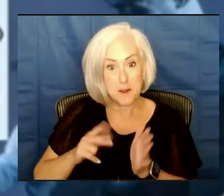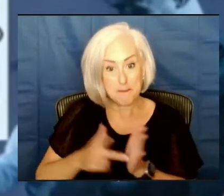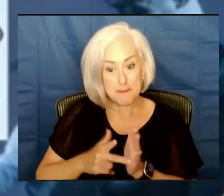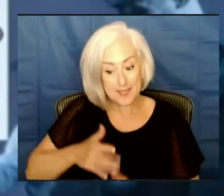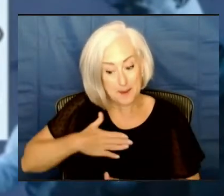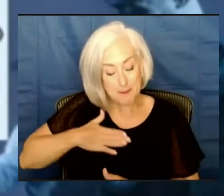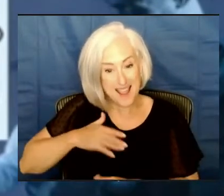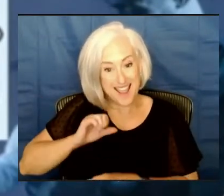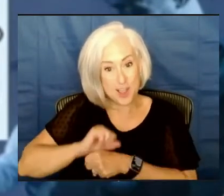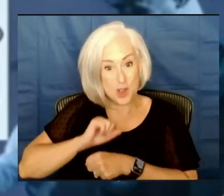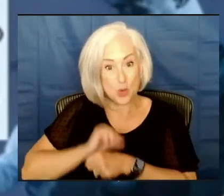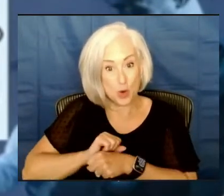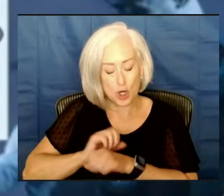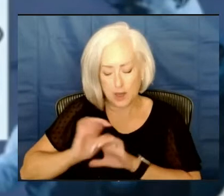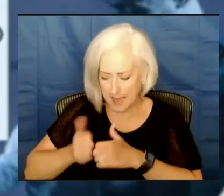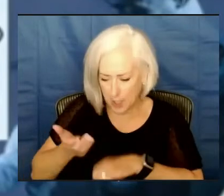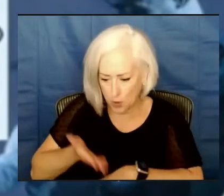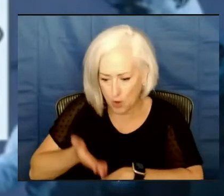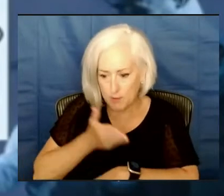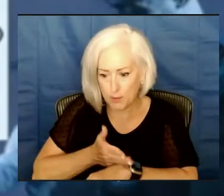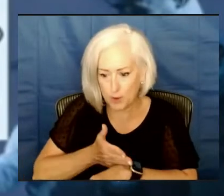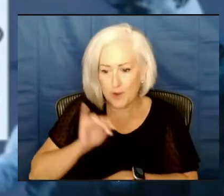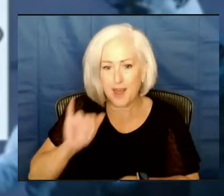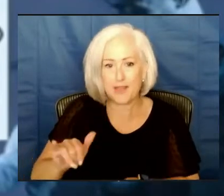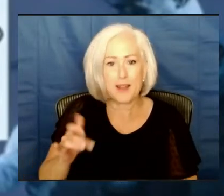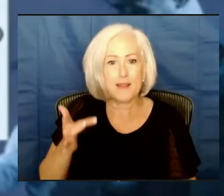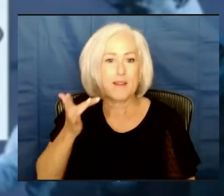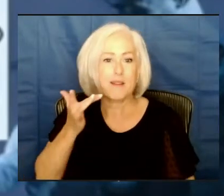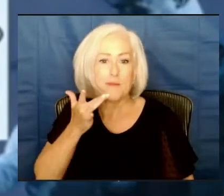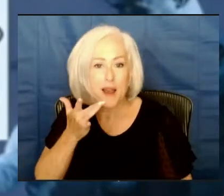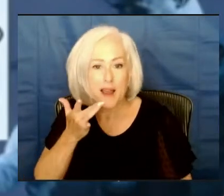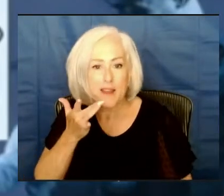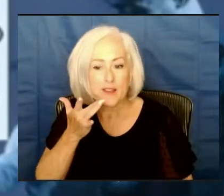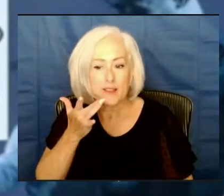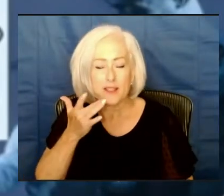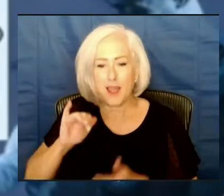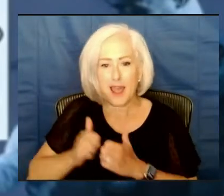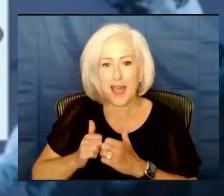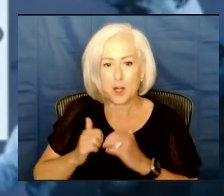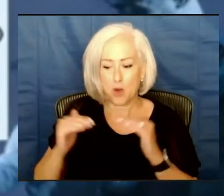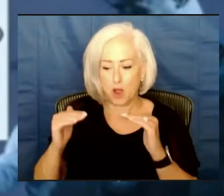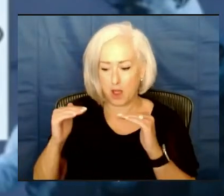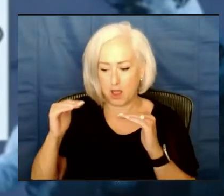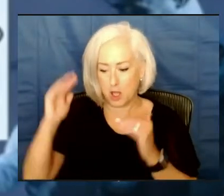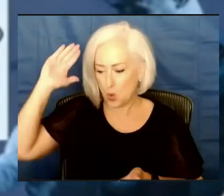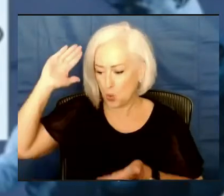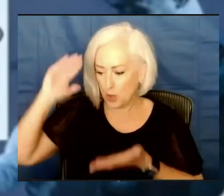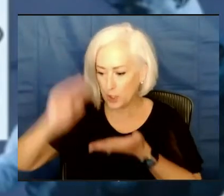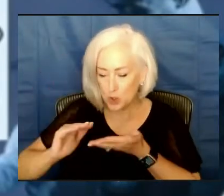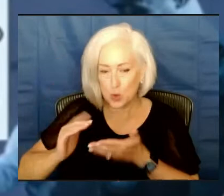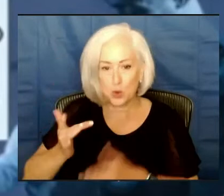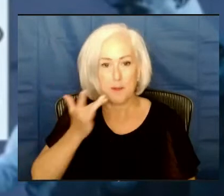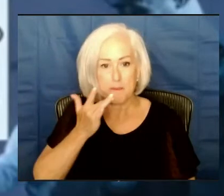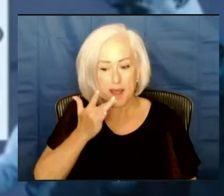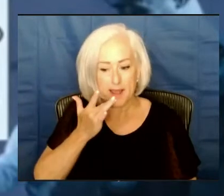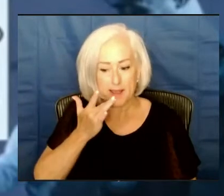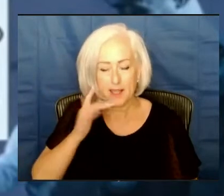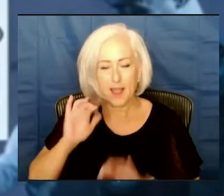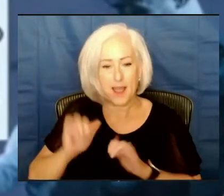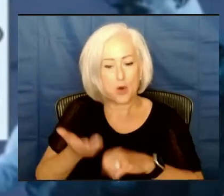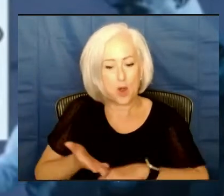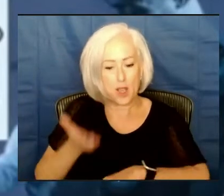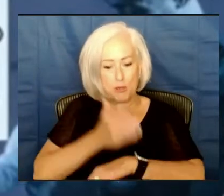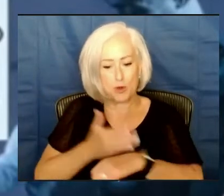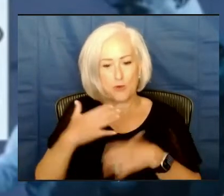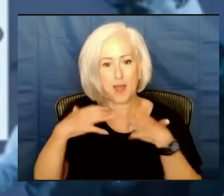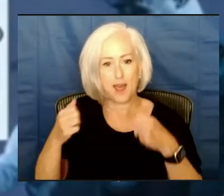how do I improve these biases? How do I reduce these biases? And how do I improve healthcare for this population that